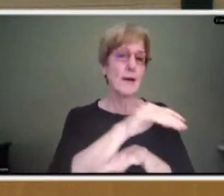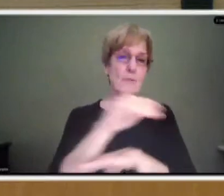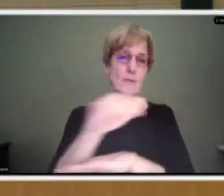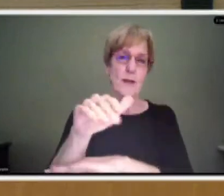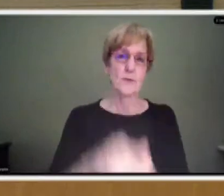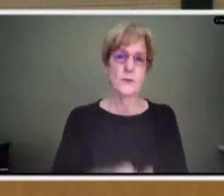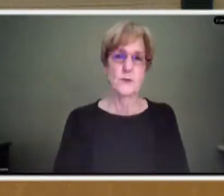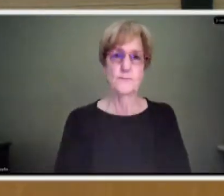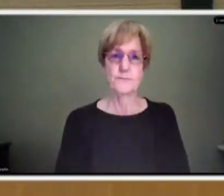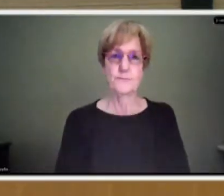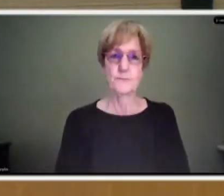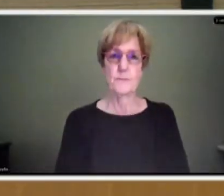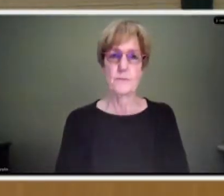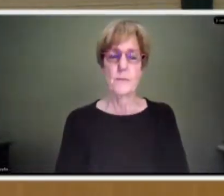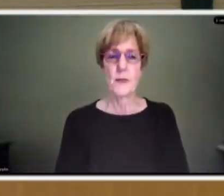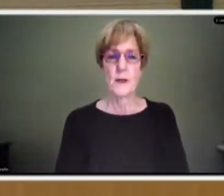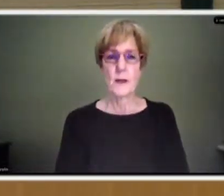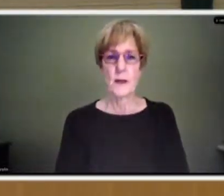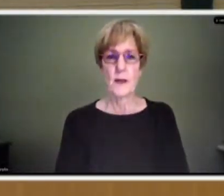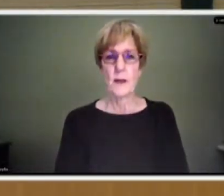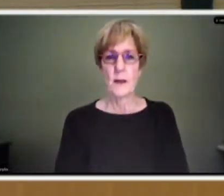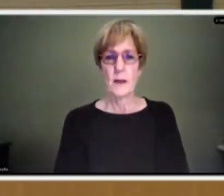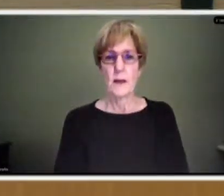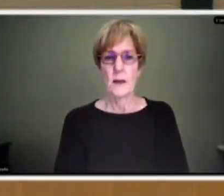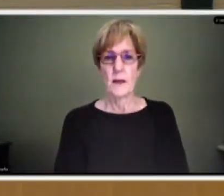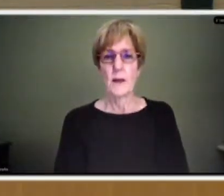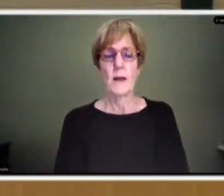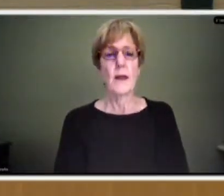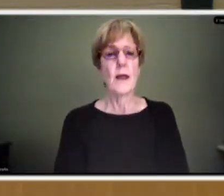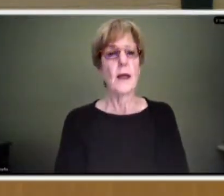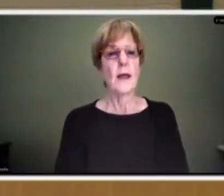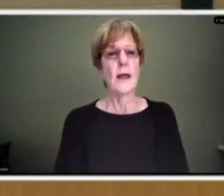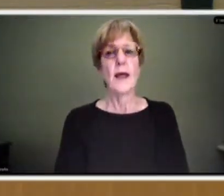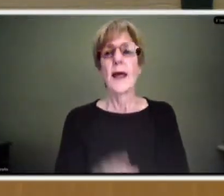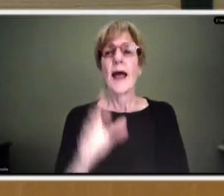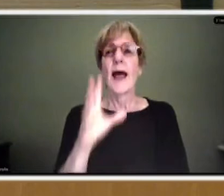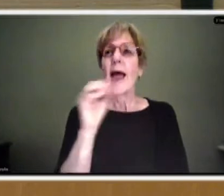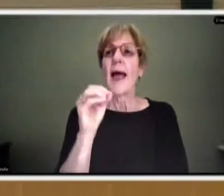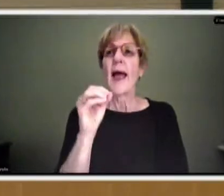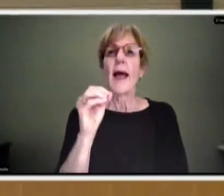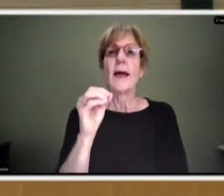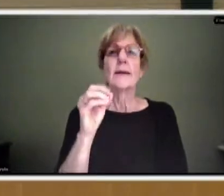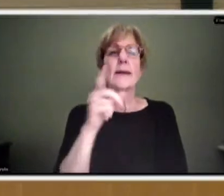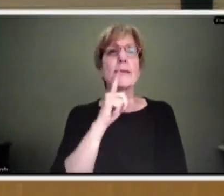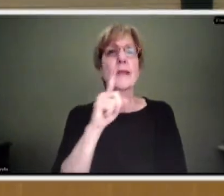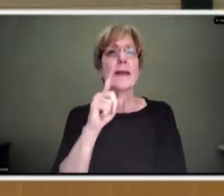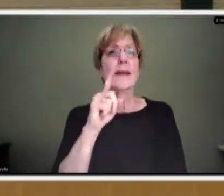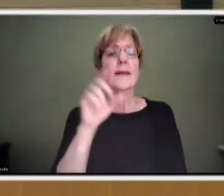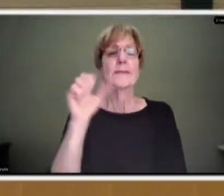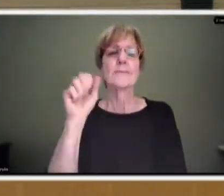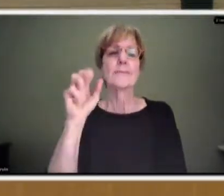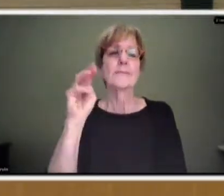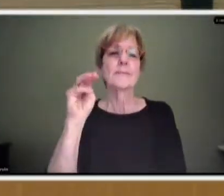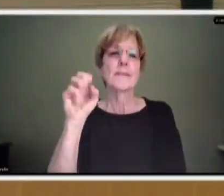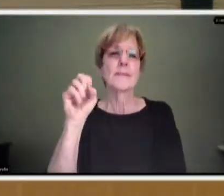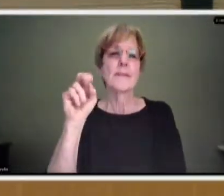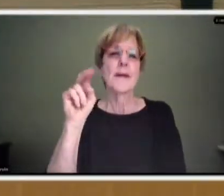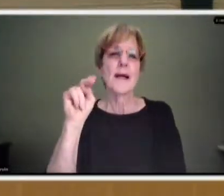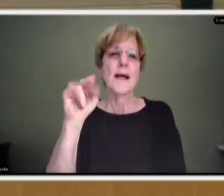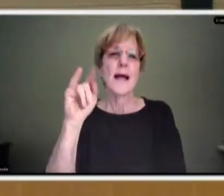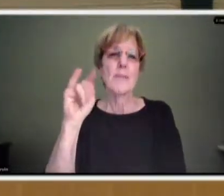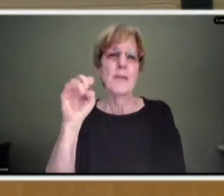The amenities that are provided for in this project are also cursory, in our opinion. If you look at what you have here, you have some wetlands, you have